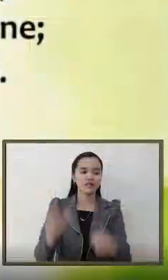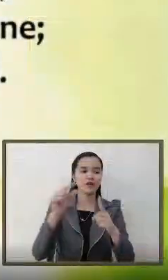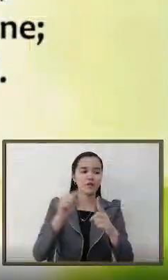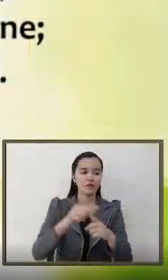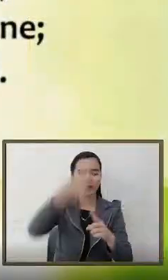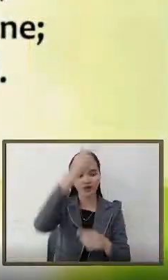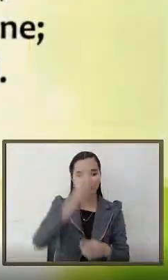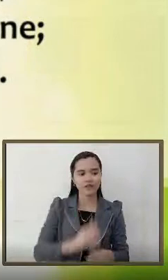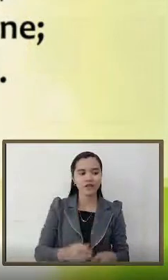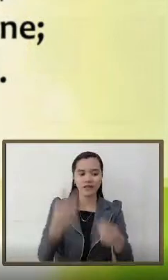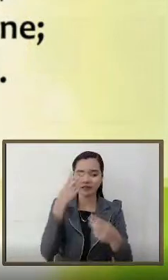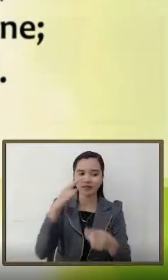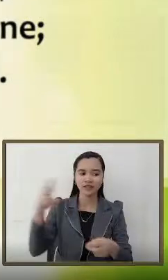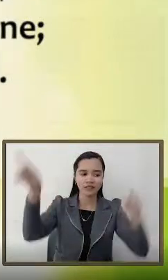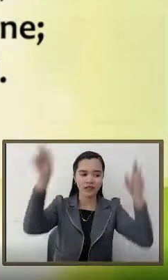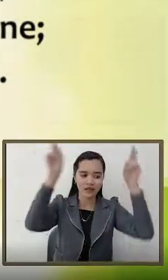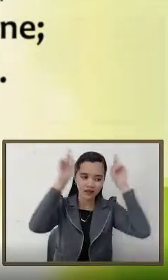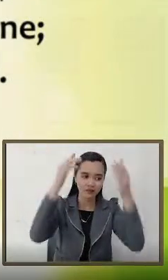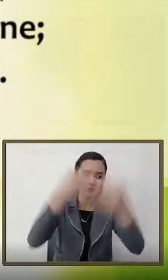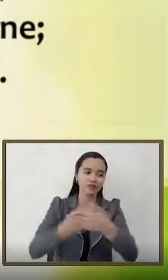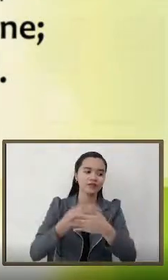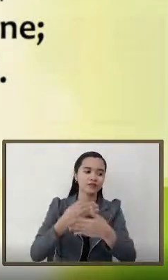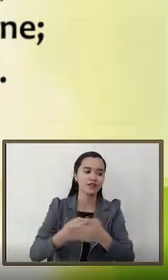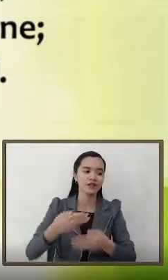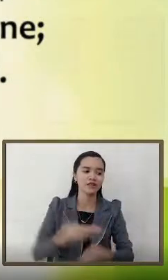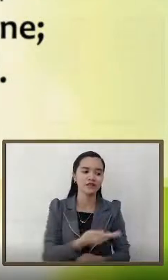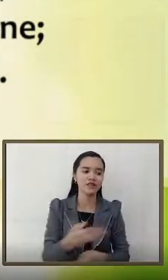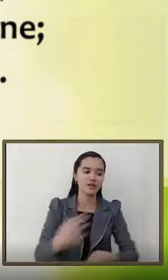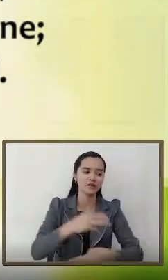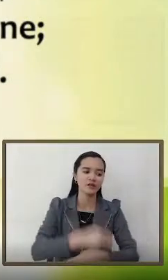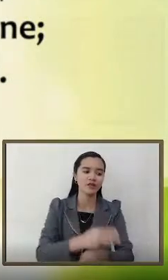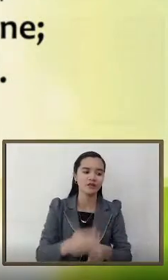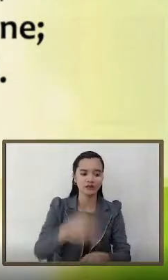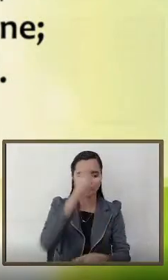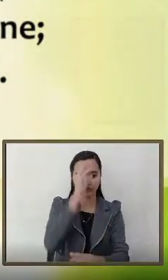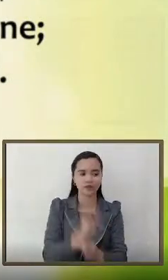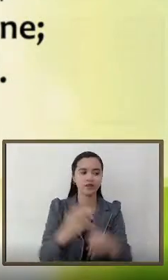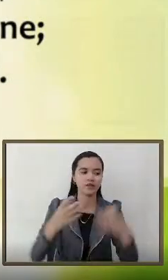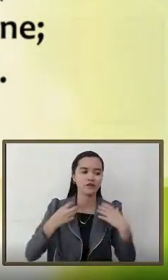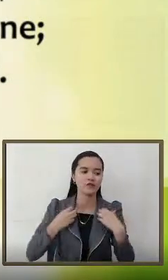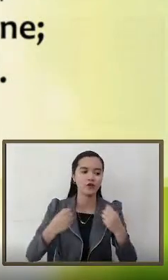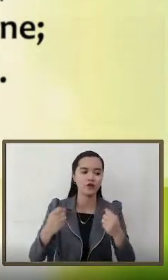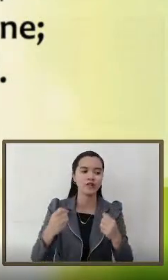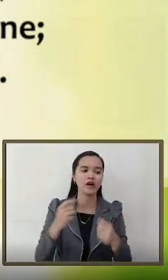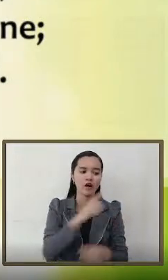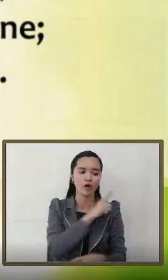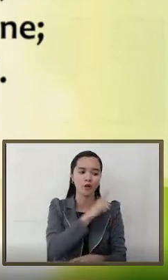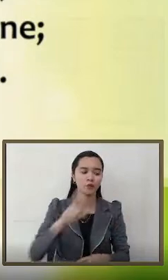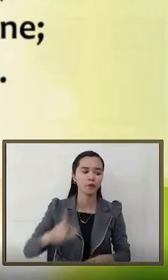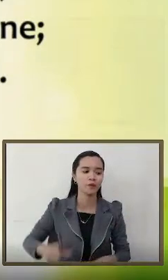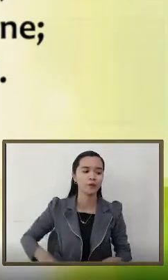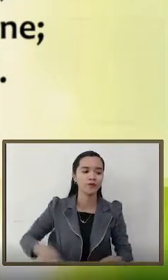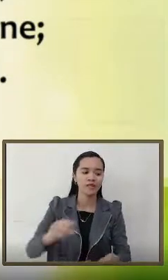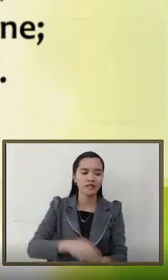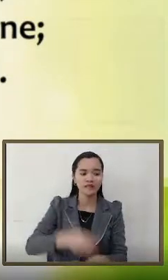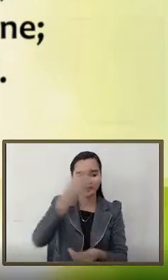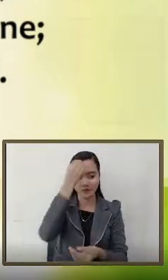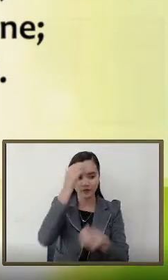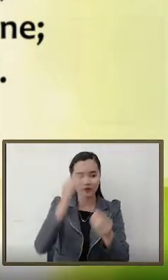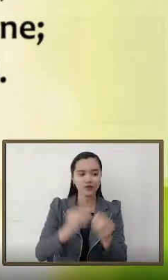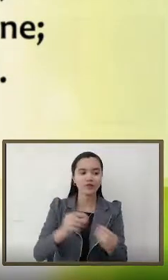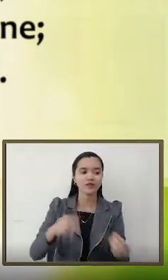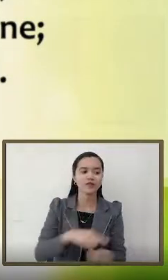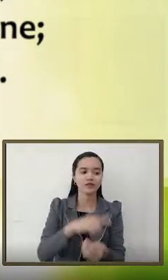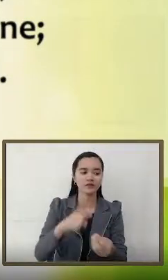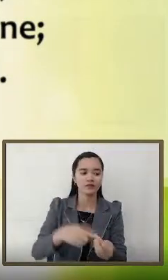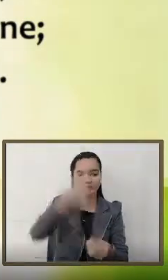Sound the battle cry. See the foe is nigh. Raise the standard high for the Lord. Gear